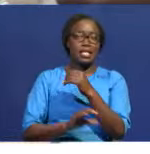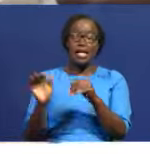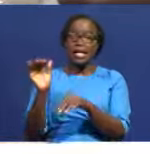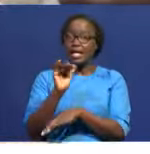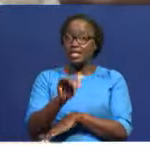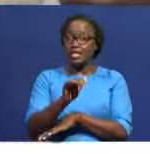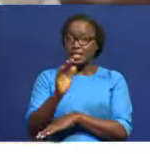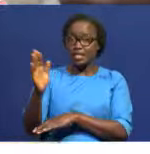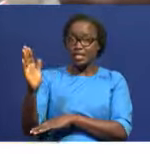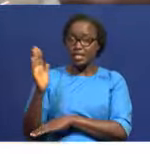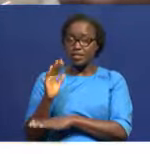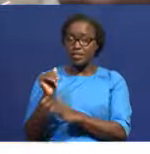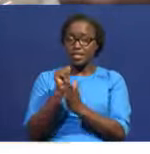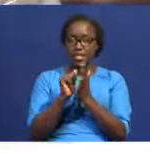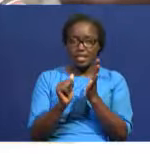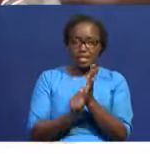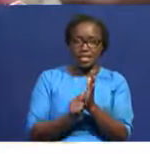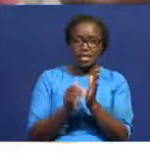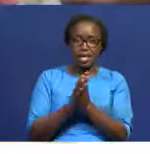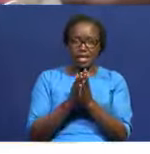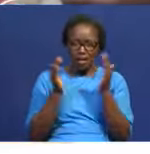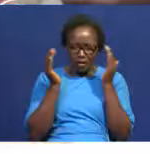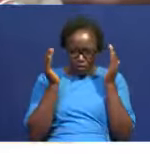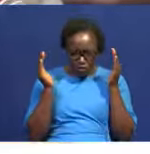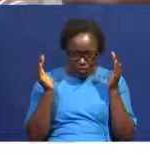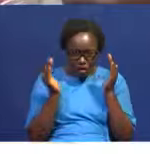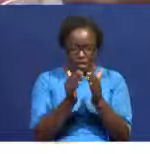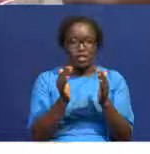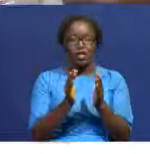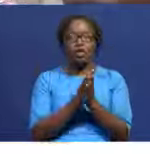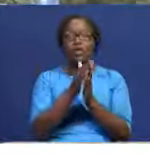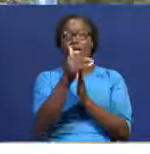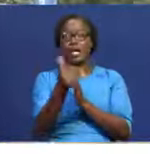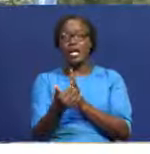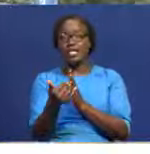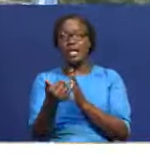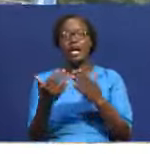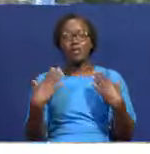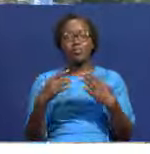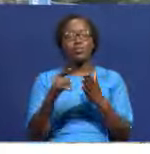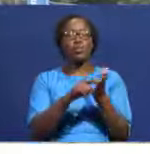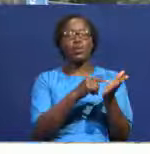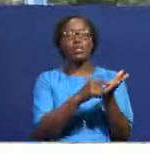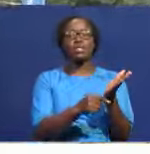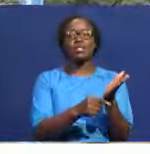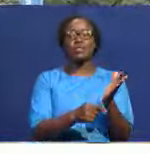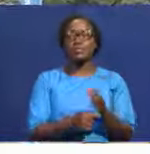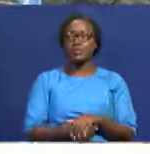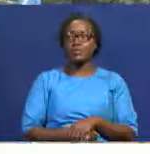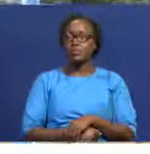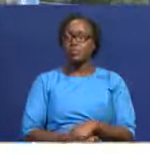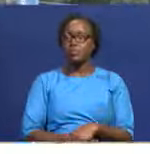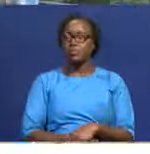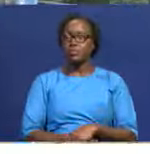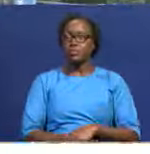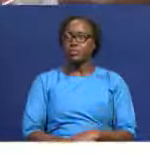that security agencies are narrowing down on other perpetrators.